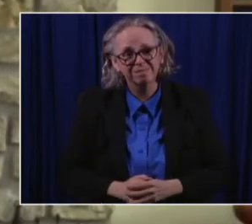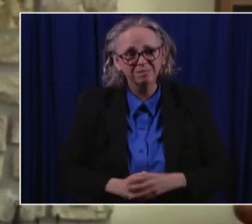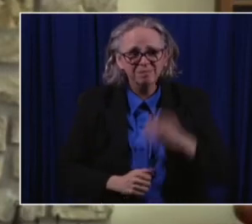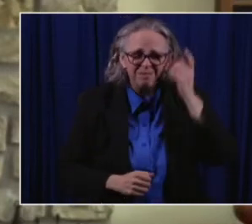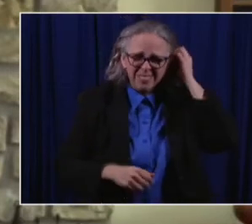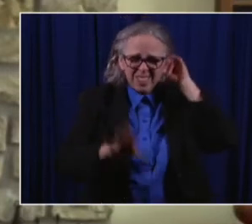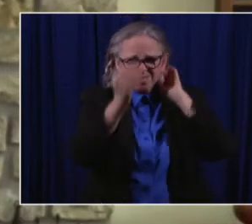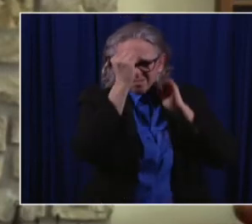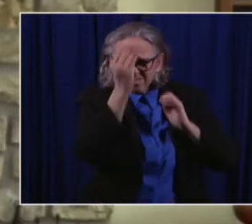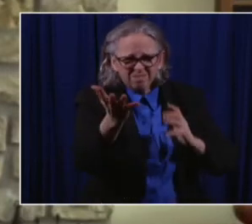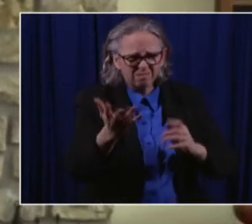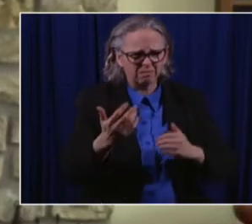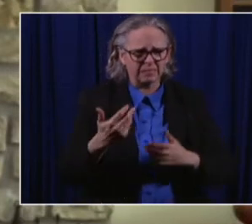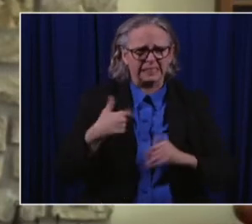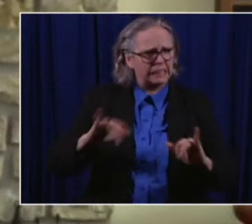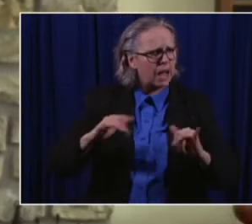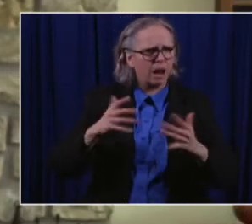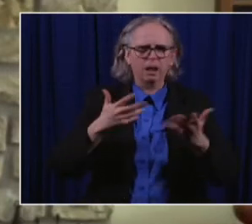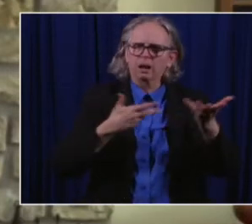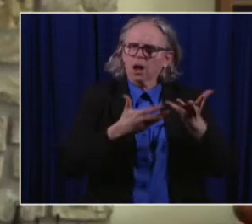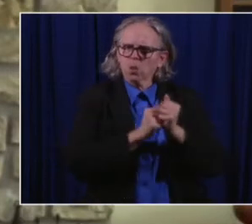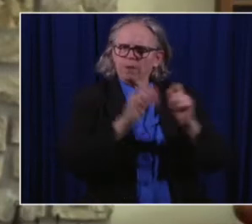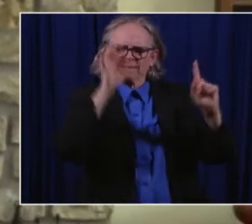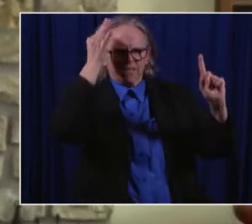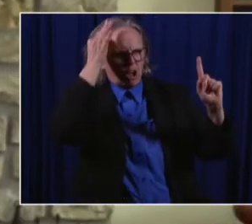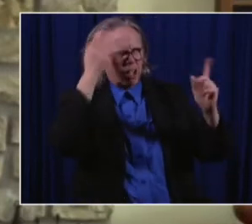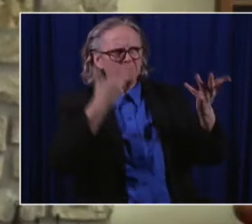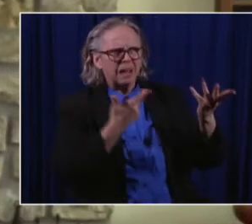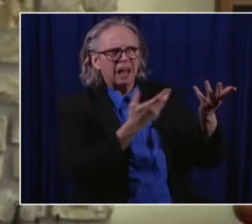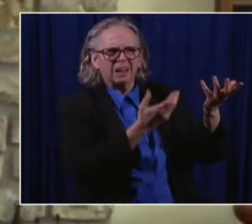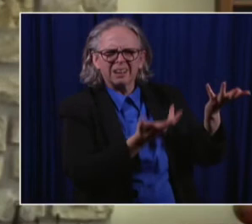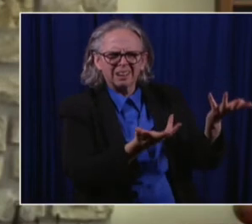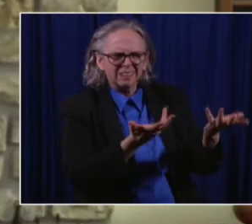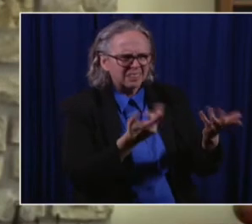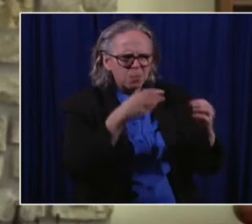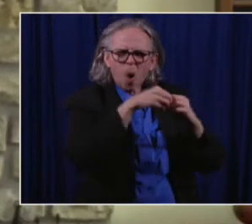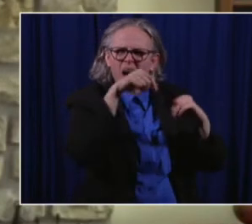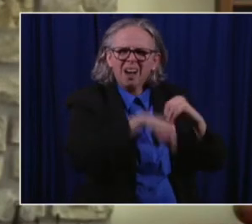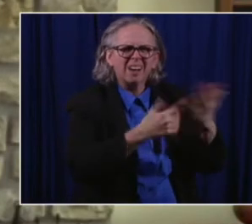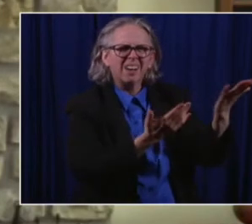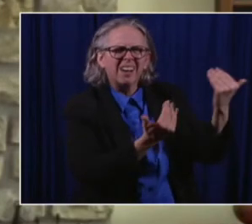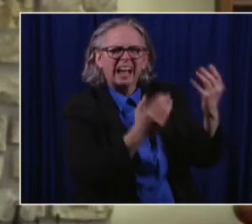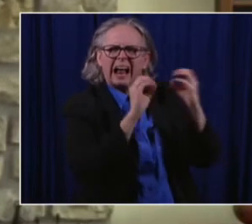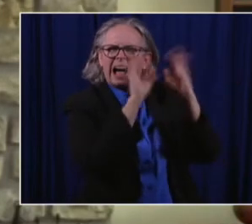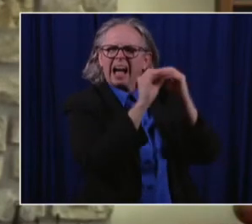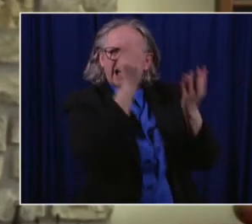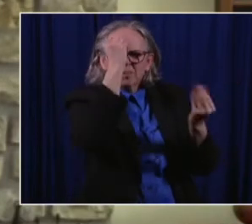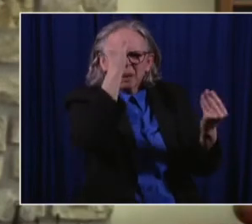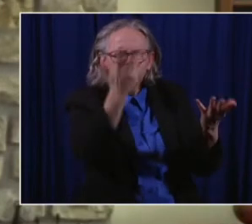federal government on a lot of the details, and we'll have better information tomorrow when we talk about it.